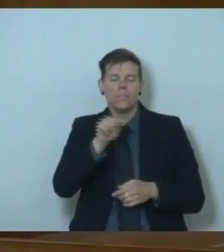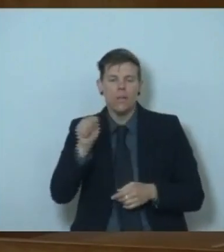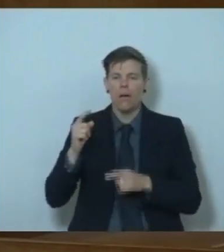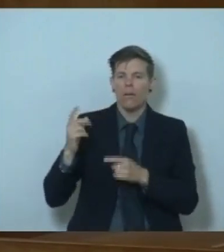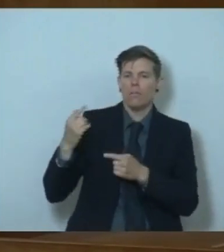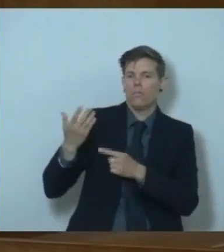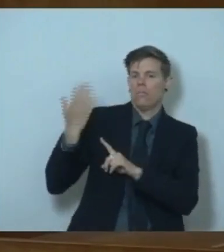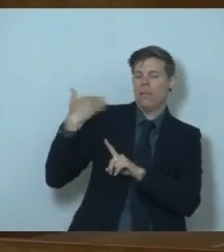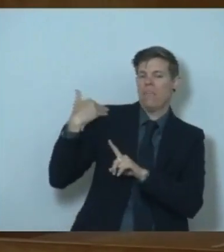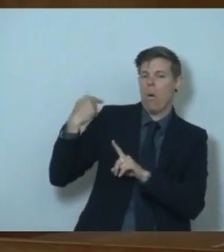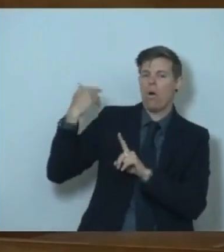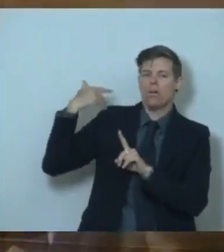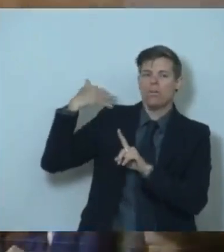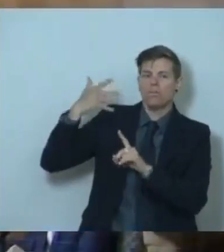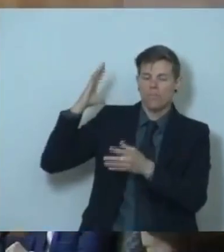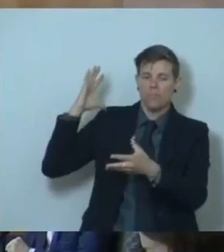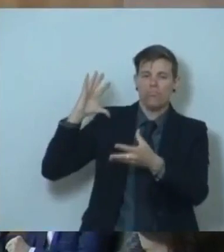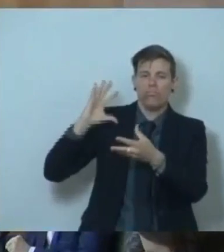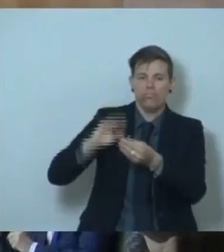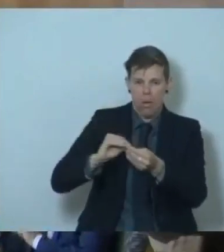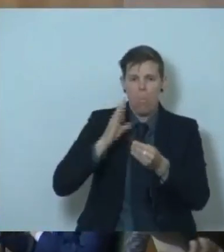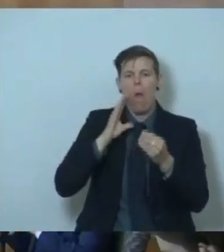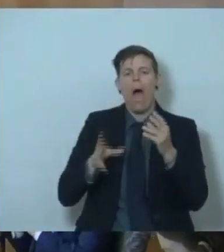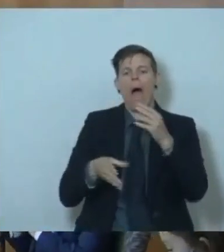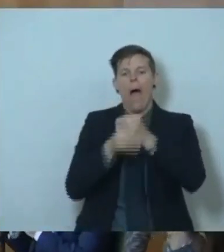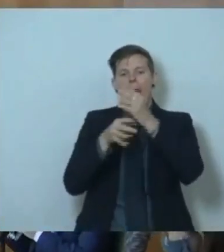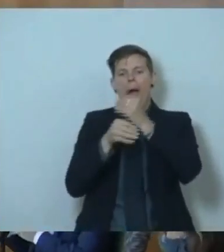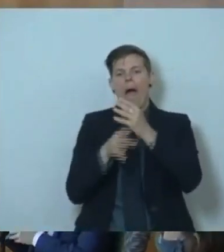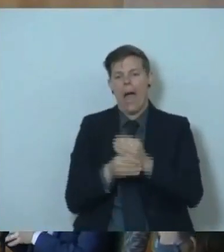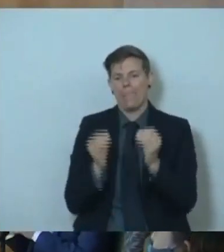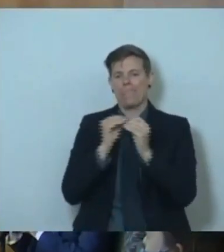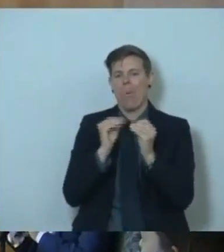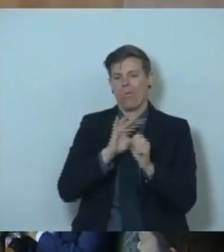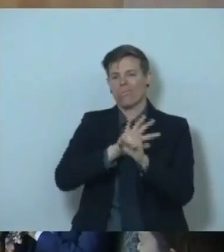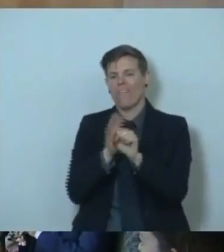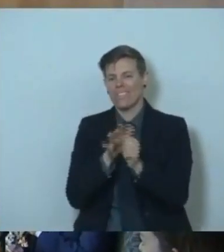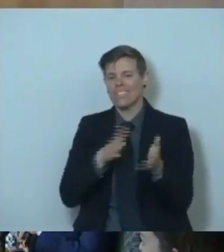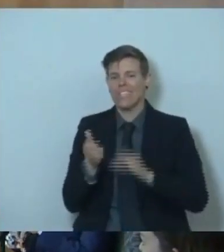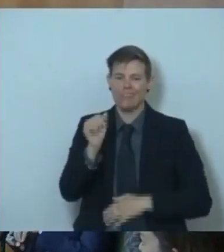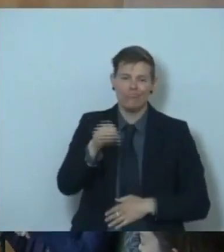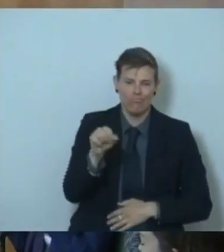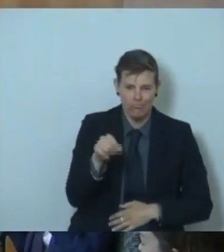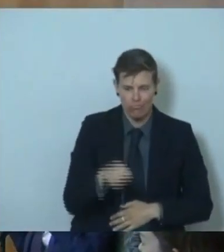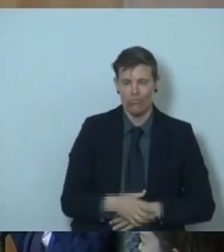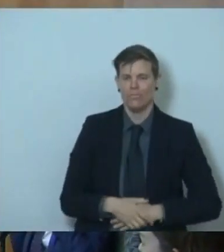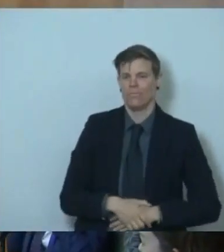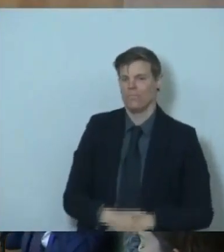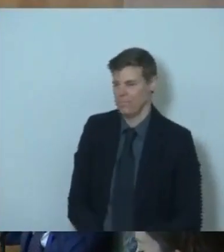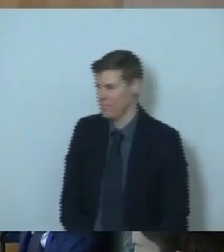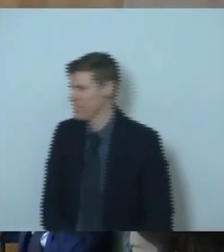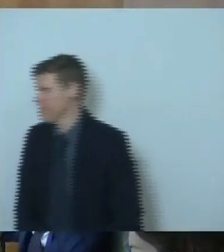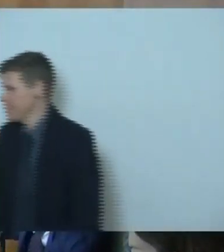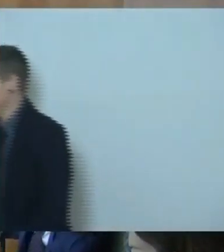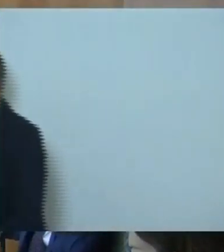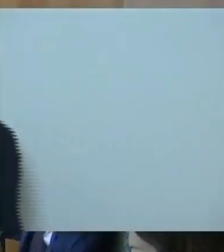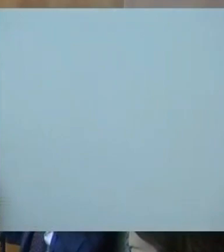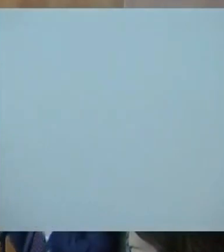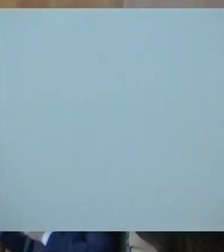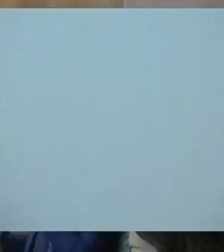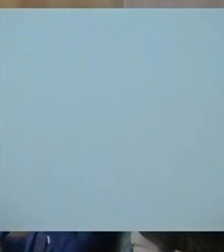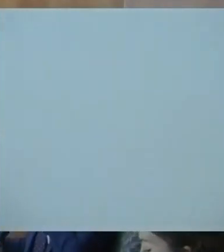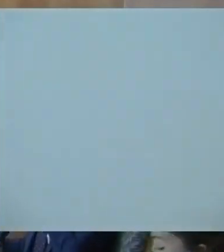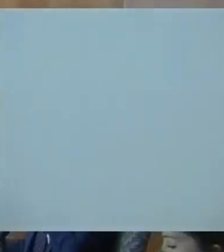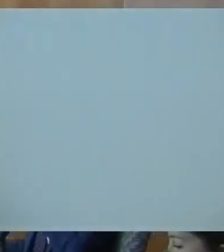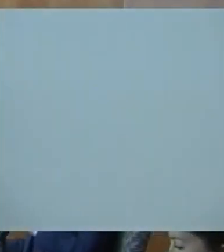well. Right. And I just want to point out that as we get that both national and state guidance